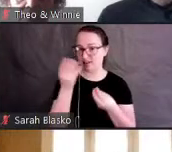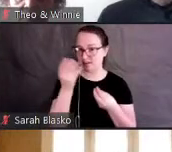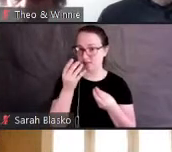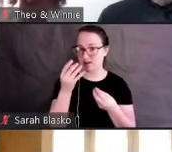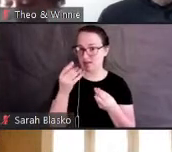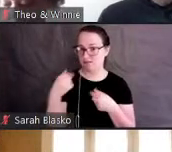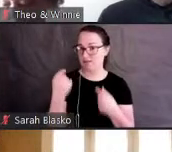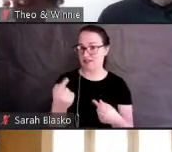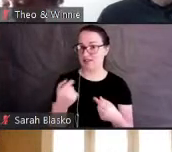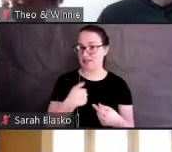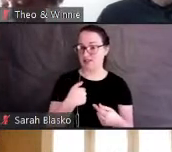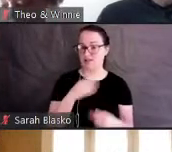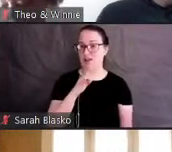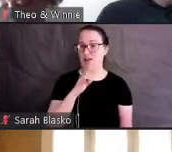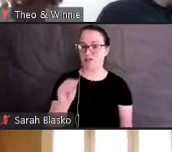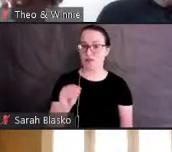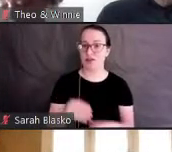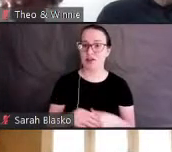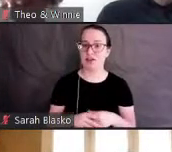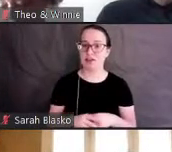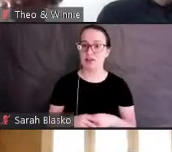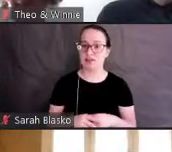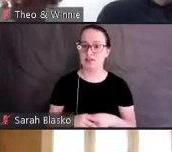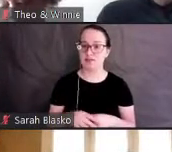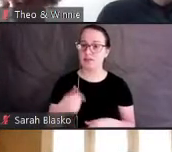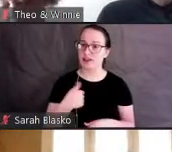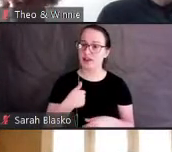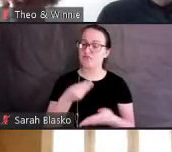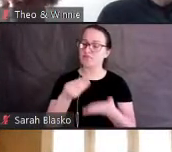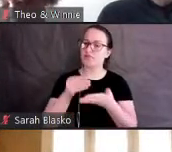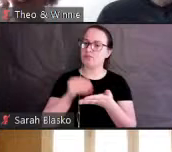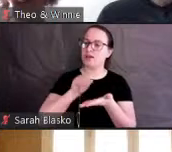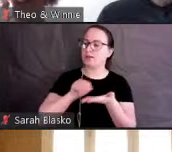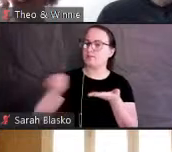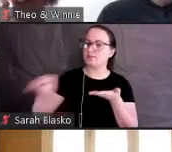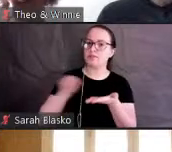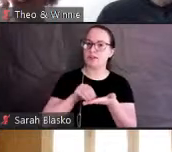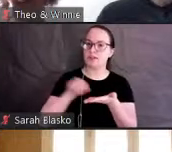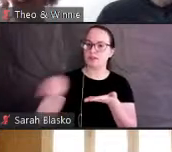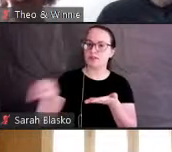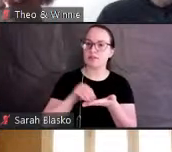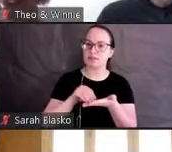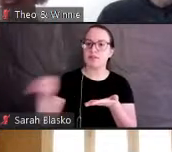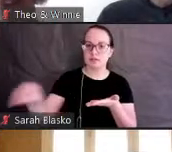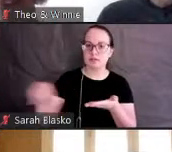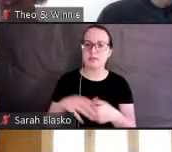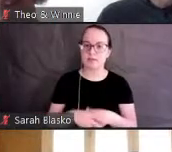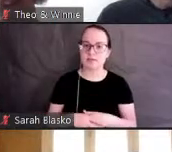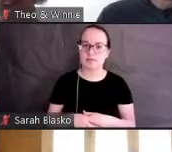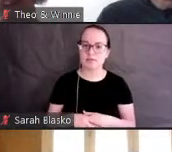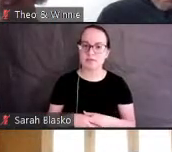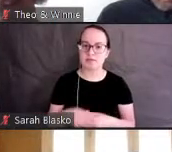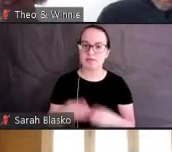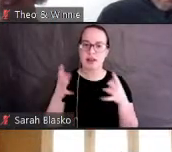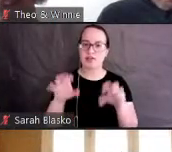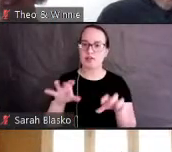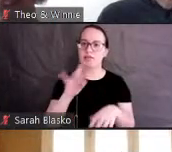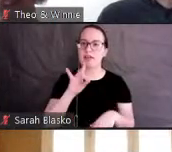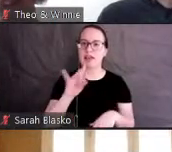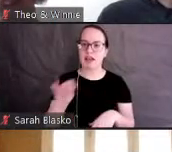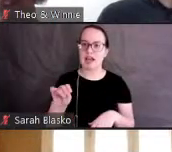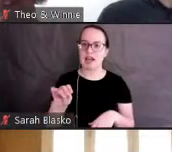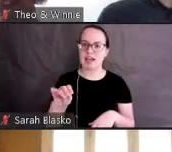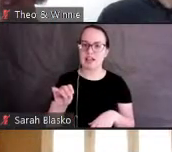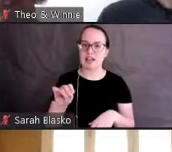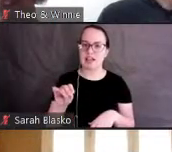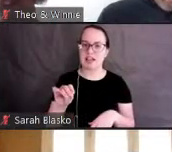So, you know, and money going into my retirement account so that I'm not the 80-year-old guy in the pulpit. You guys are going,